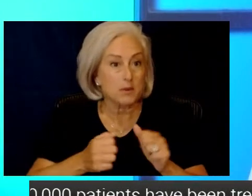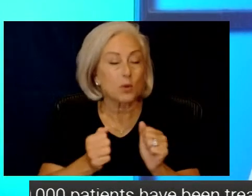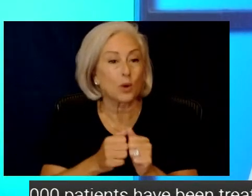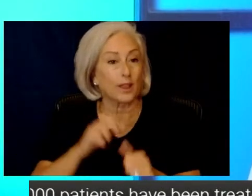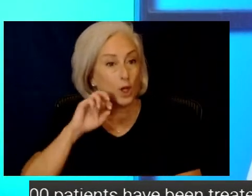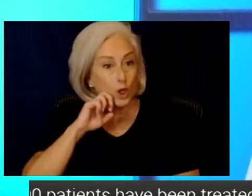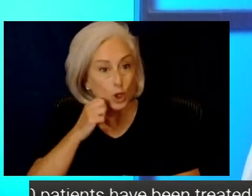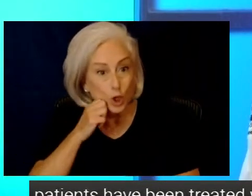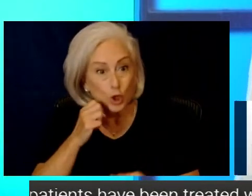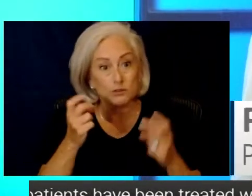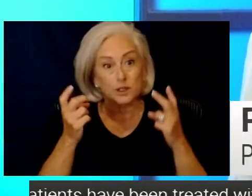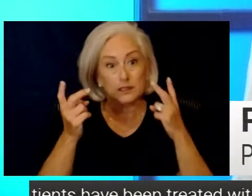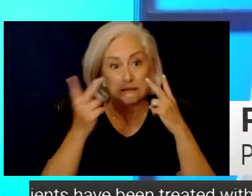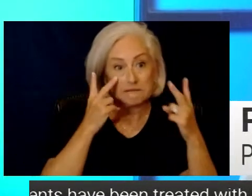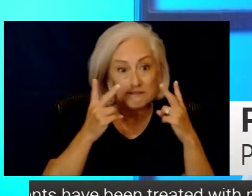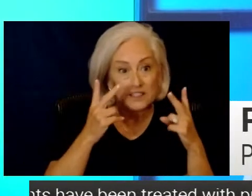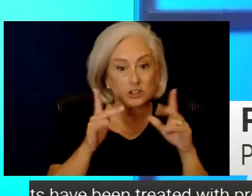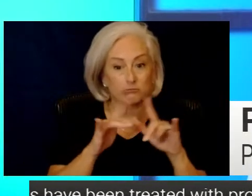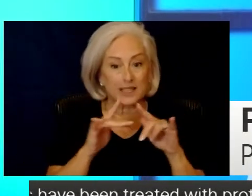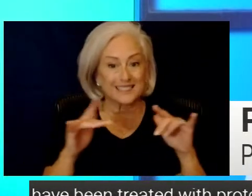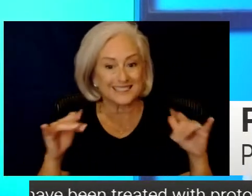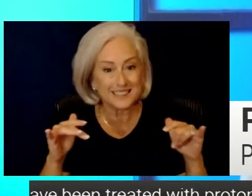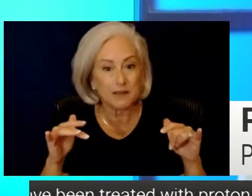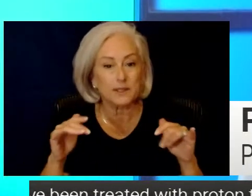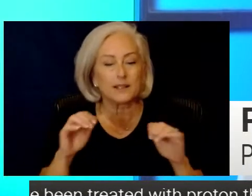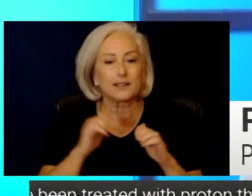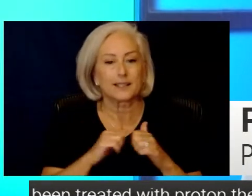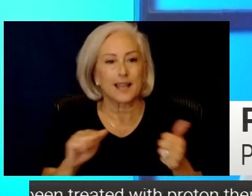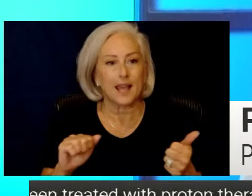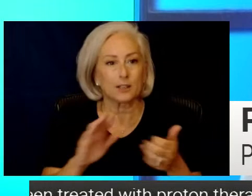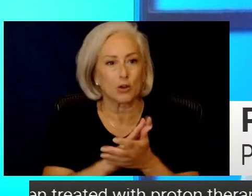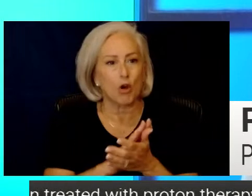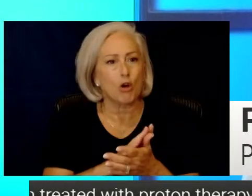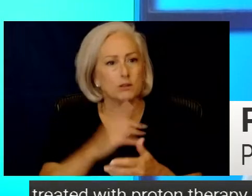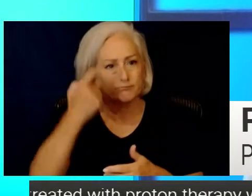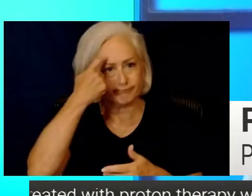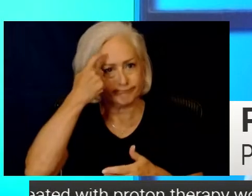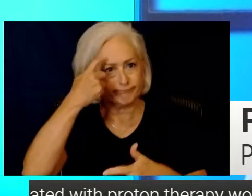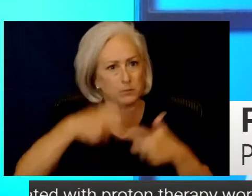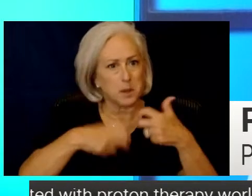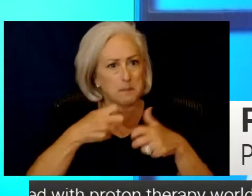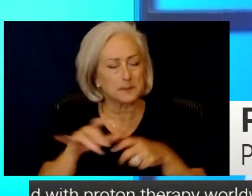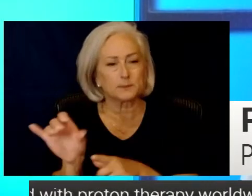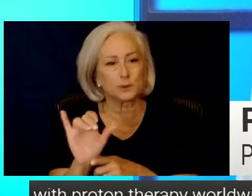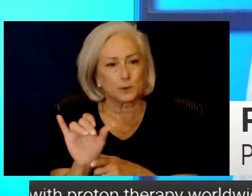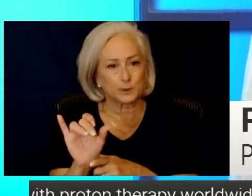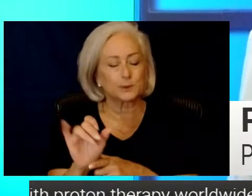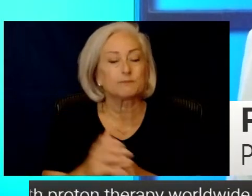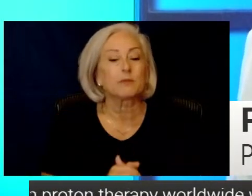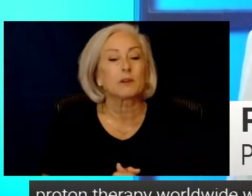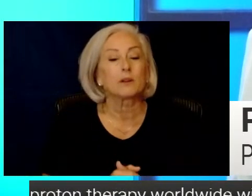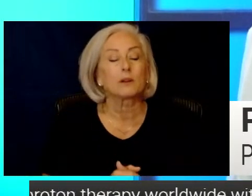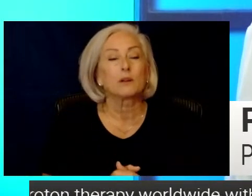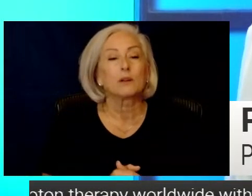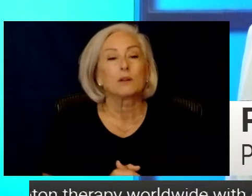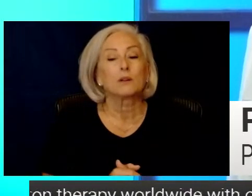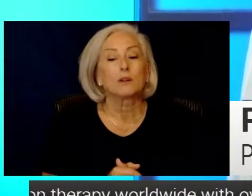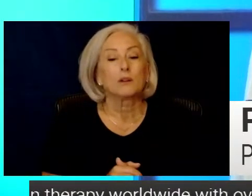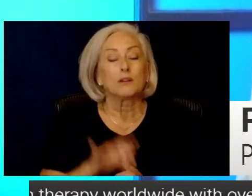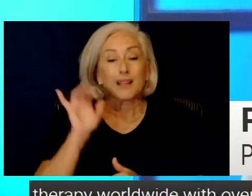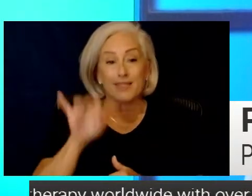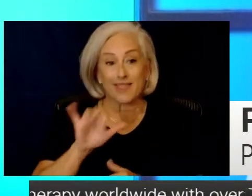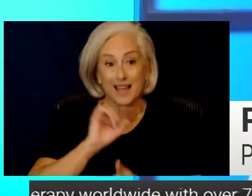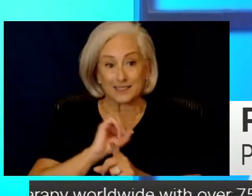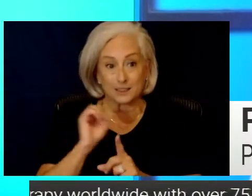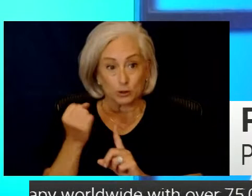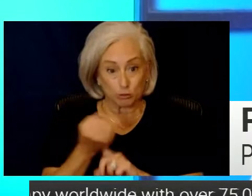vision and really can push on nerves, push on the brain, and cause problems. And so in these cases, even though it's not a malignant